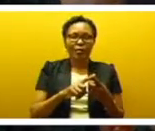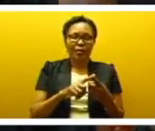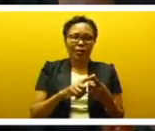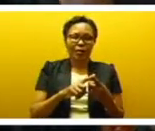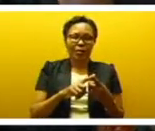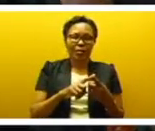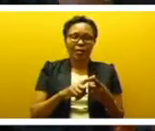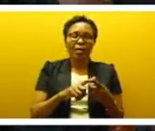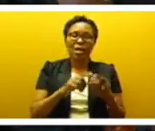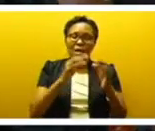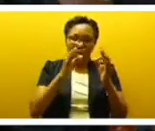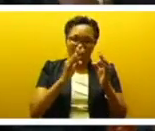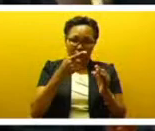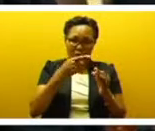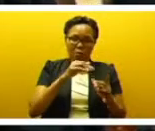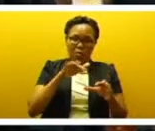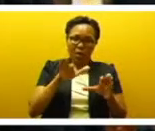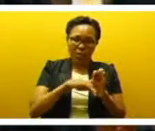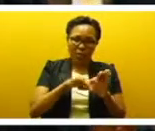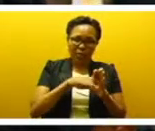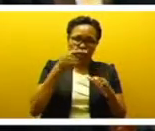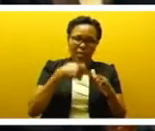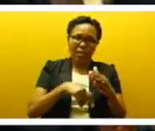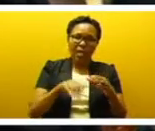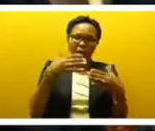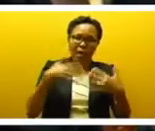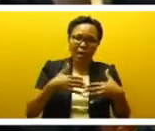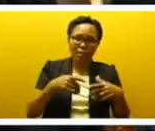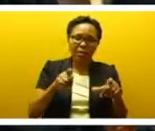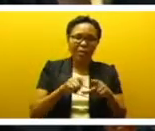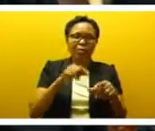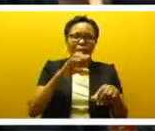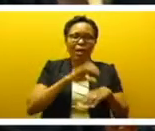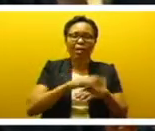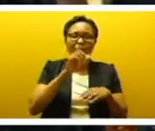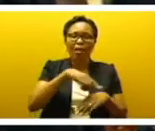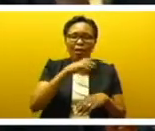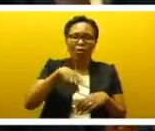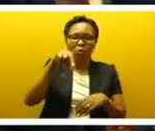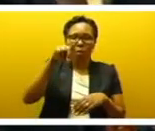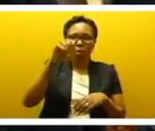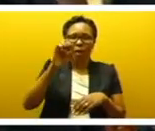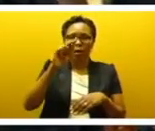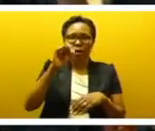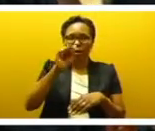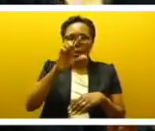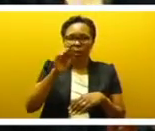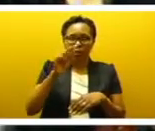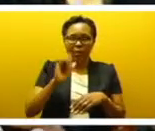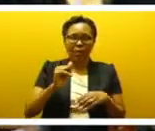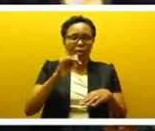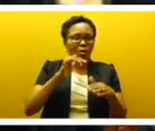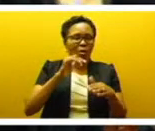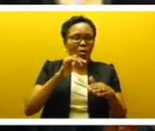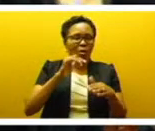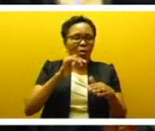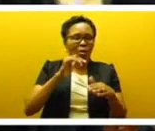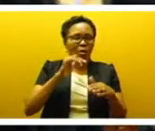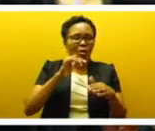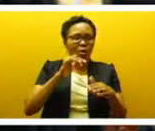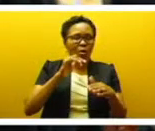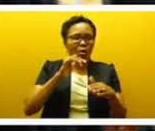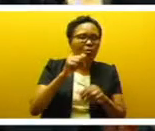if you participate in a game and the wrong penalty is given on the 89th minute, you cannot be asked, why did you play all